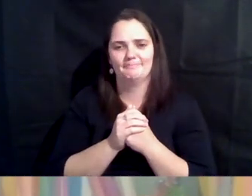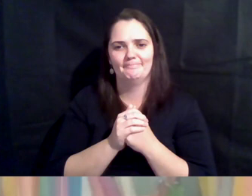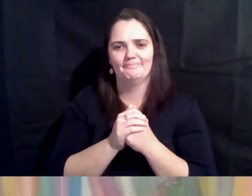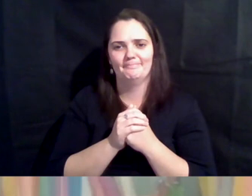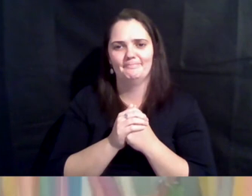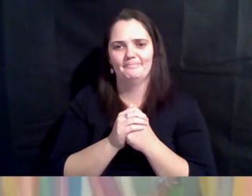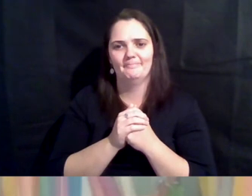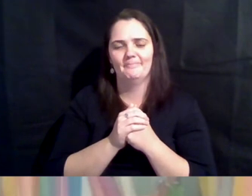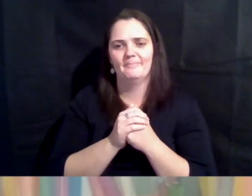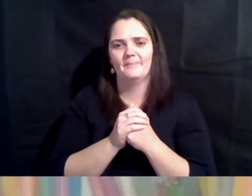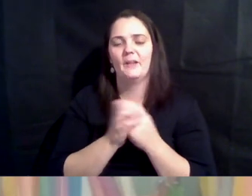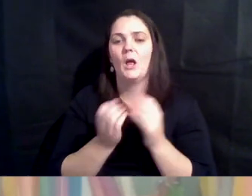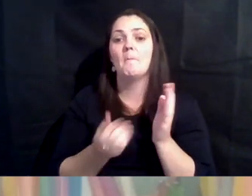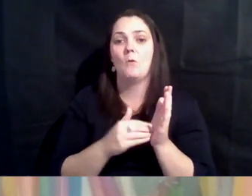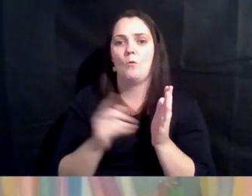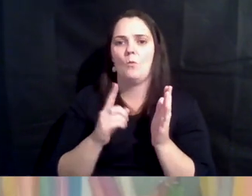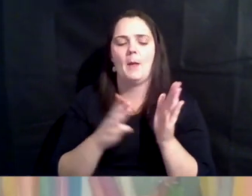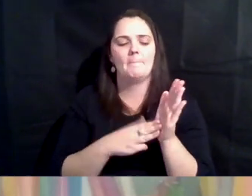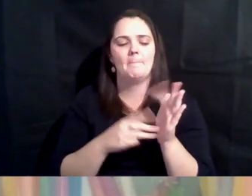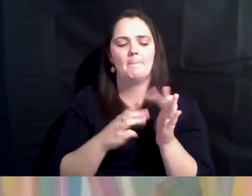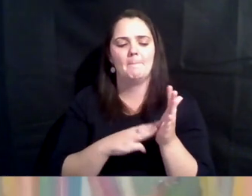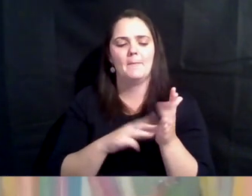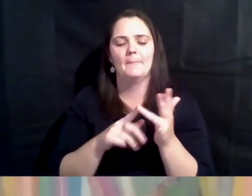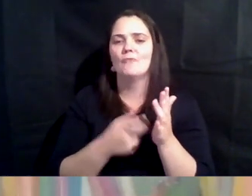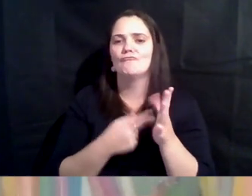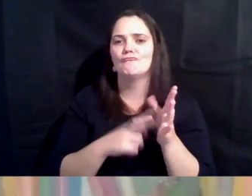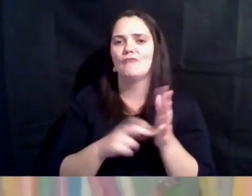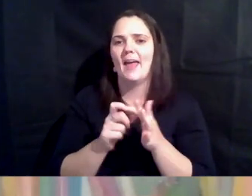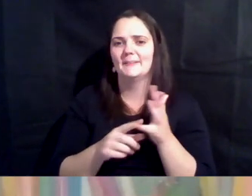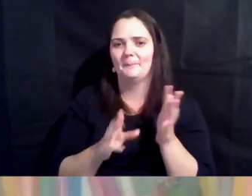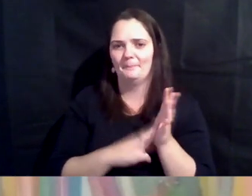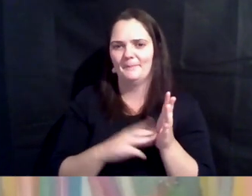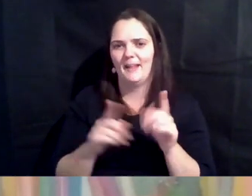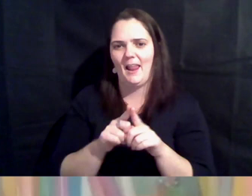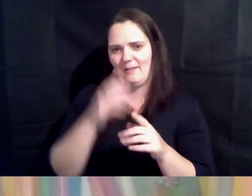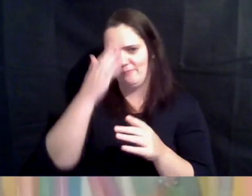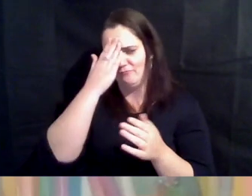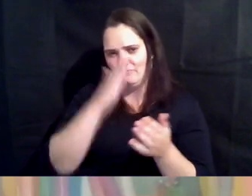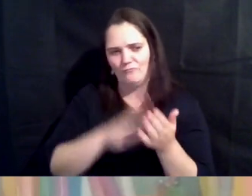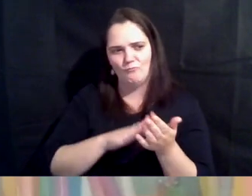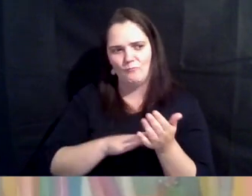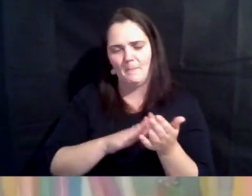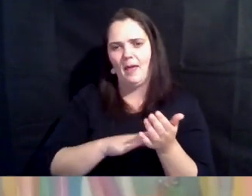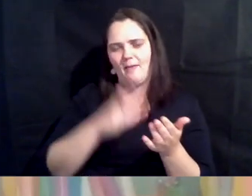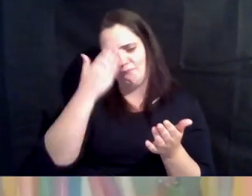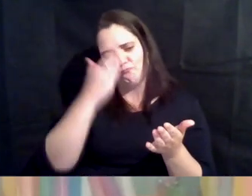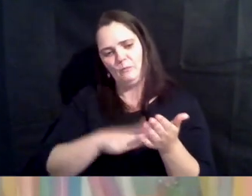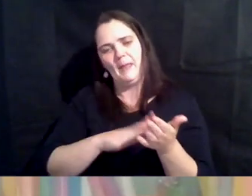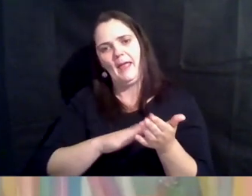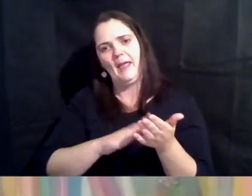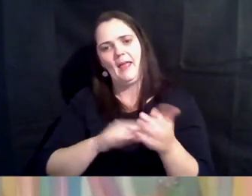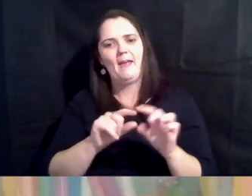And then I might put a memorandum, as we said. Is it memorandum?